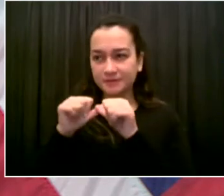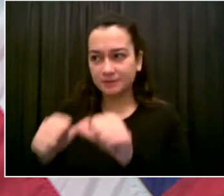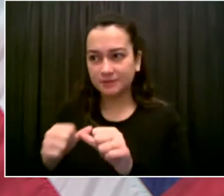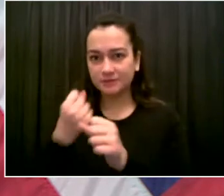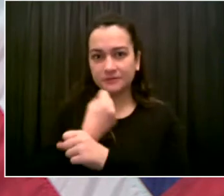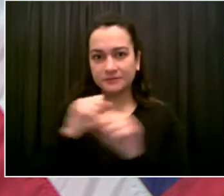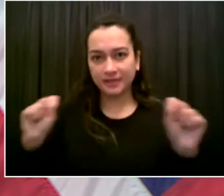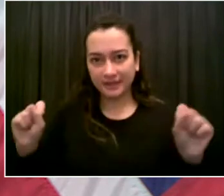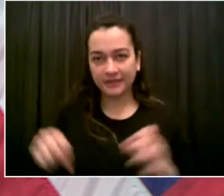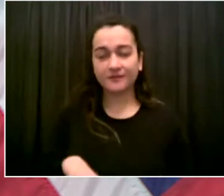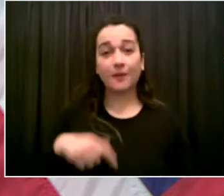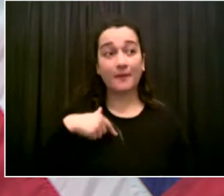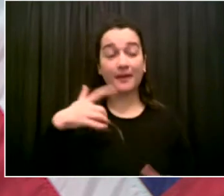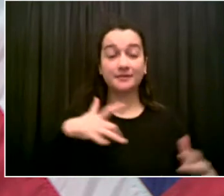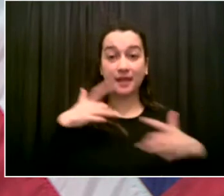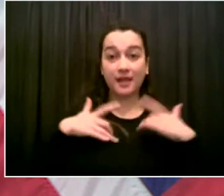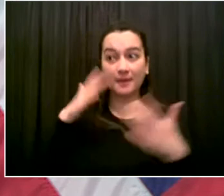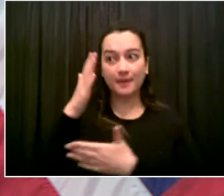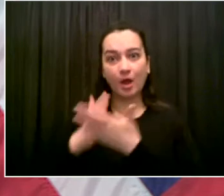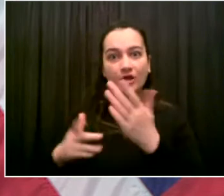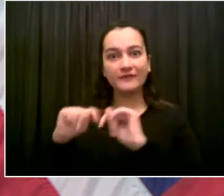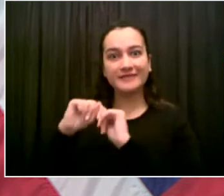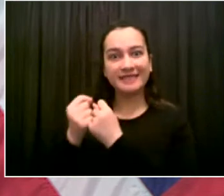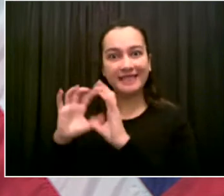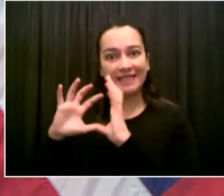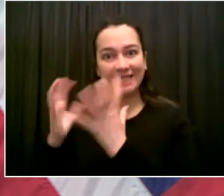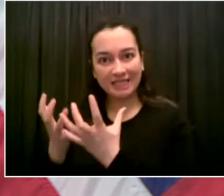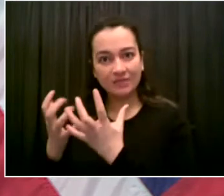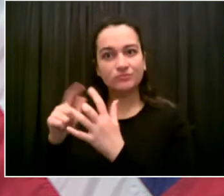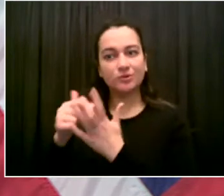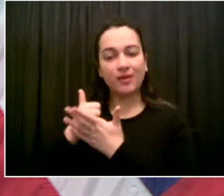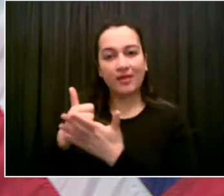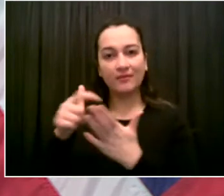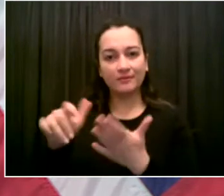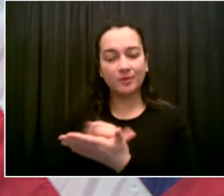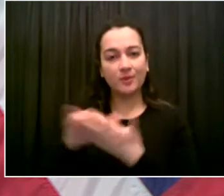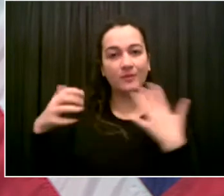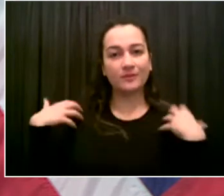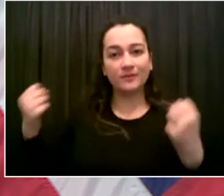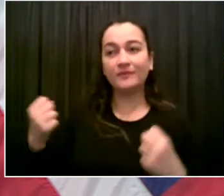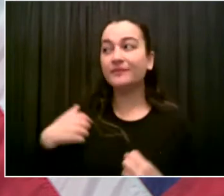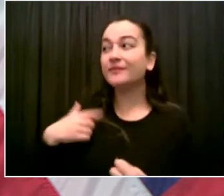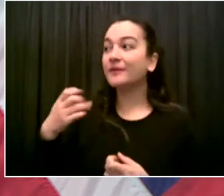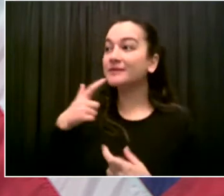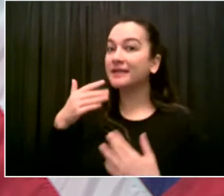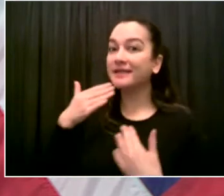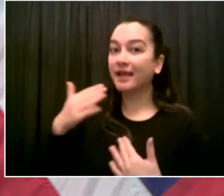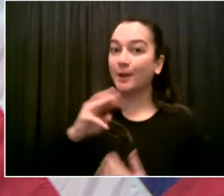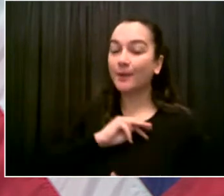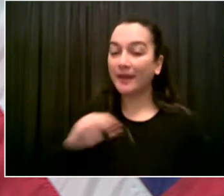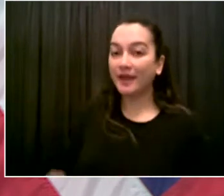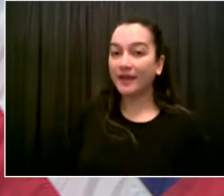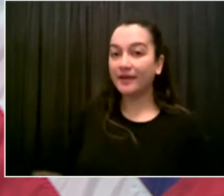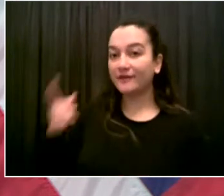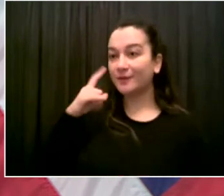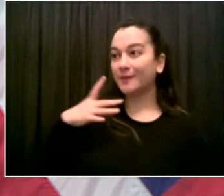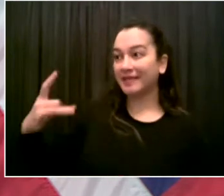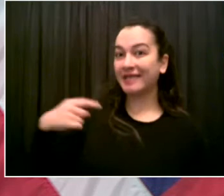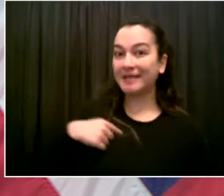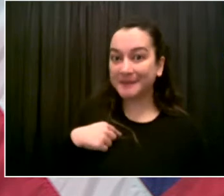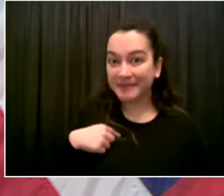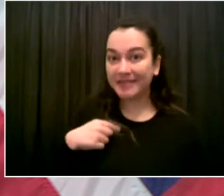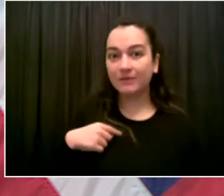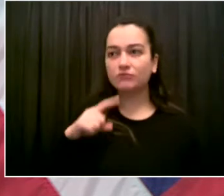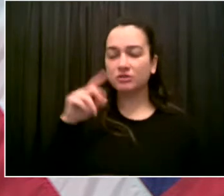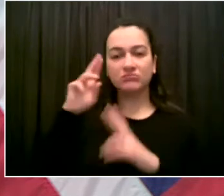me with this important role. I look forward to helping New York City continue to repair, recover, and respond.